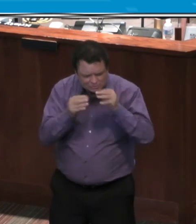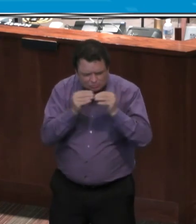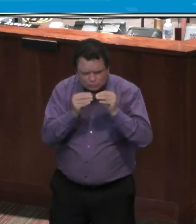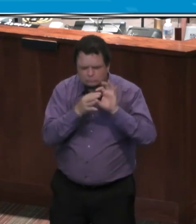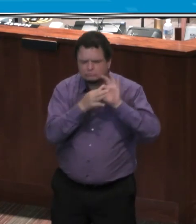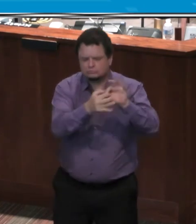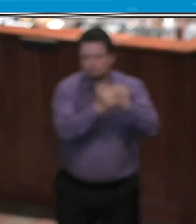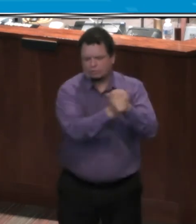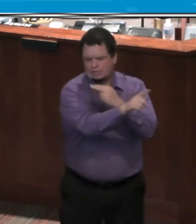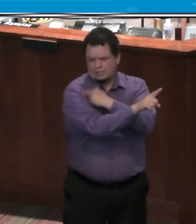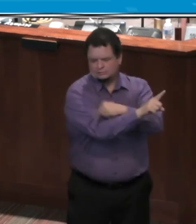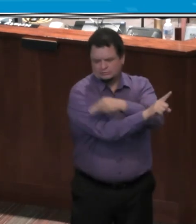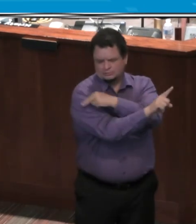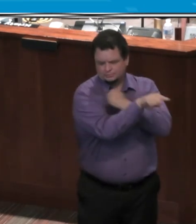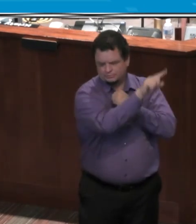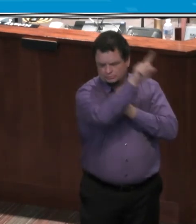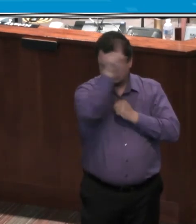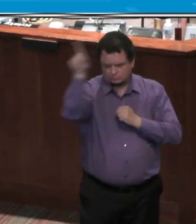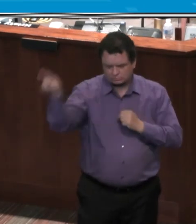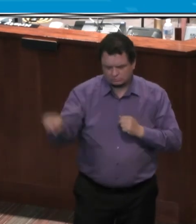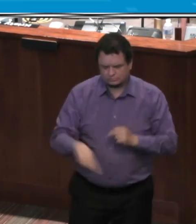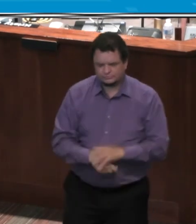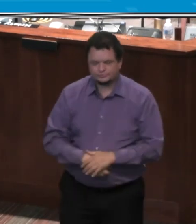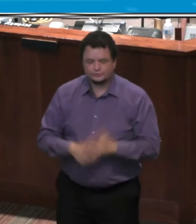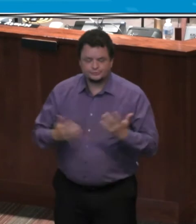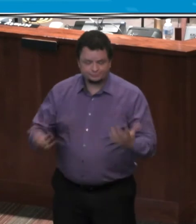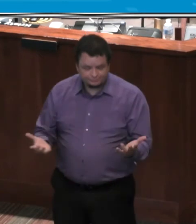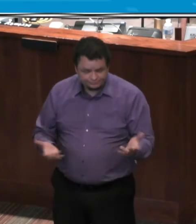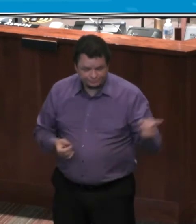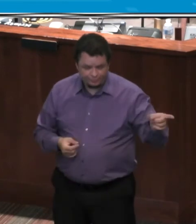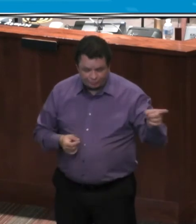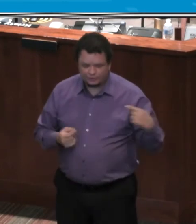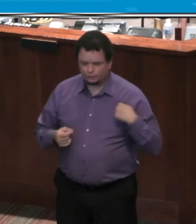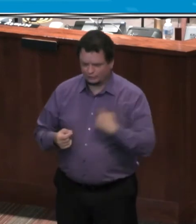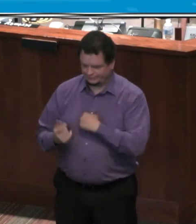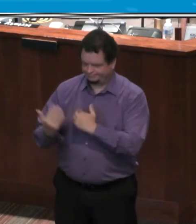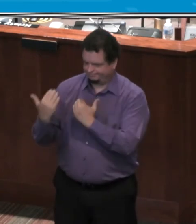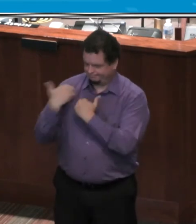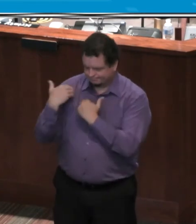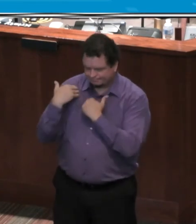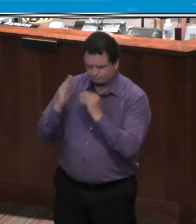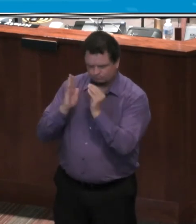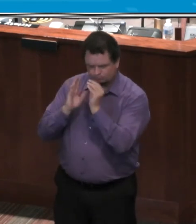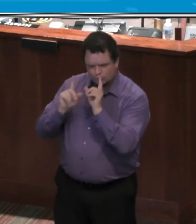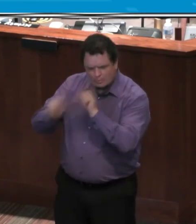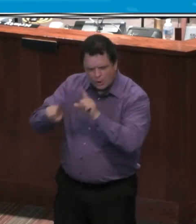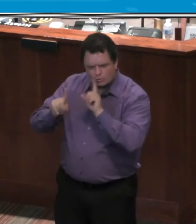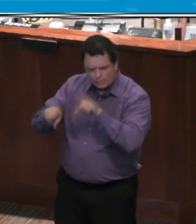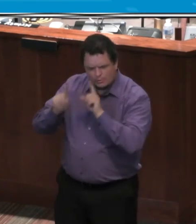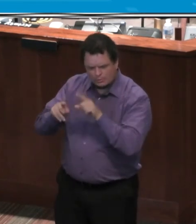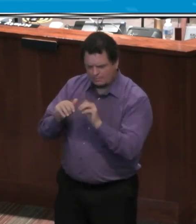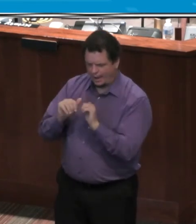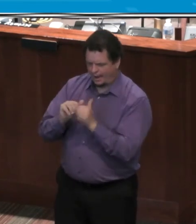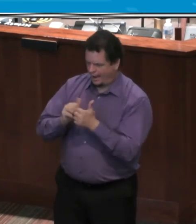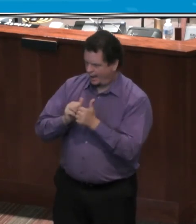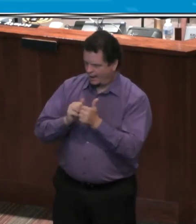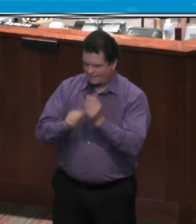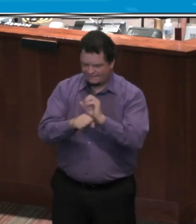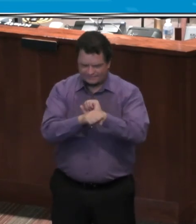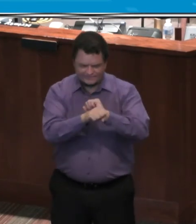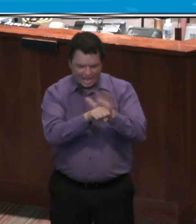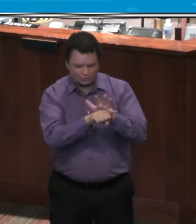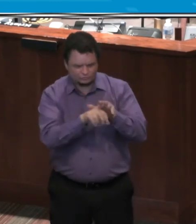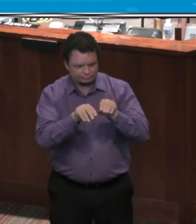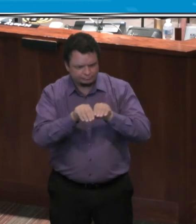to look at is how is COVID impacting our hospital. So the first and most obvious indicator is the number of cases that we detect. The second is the